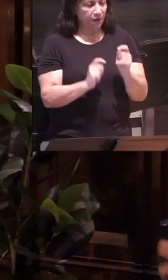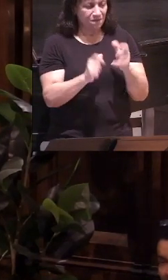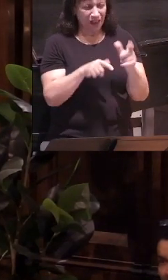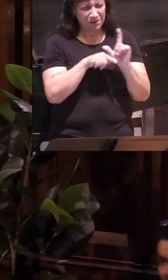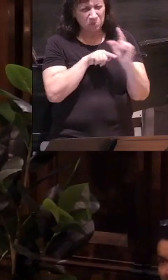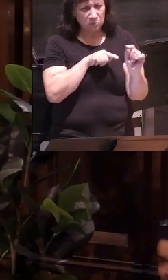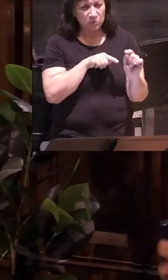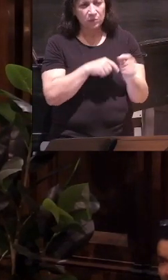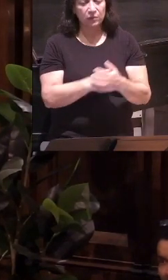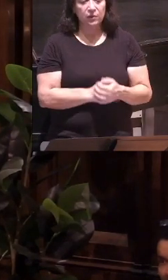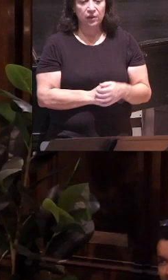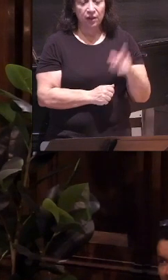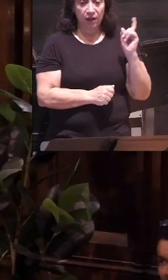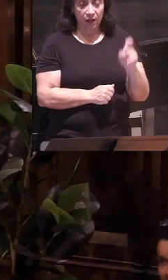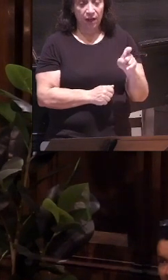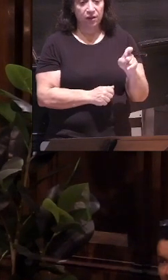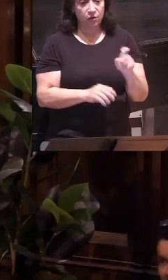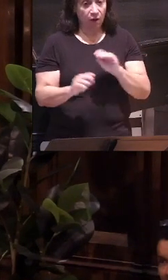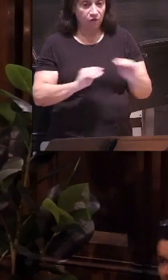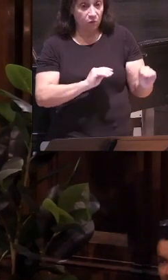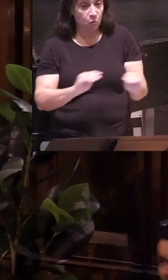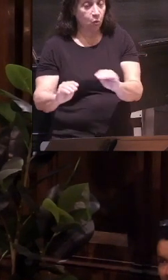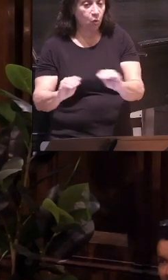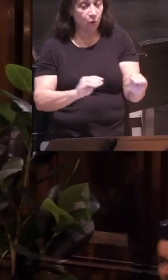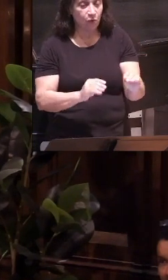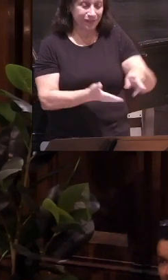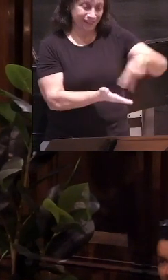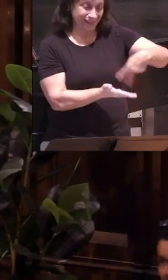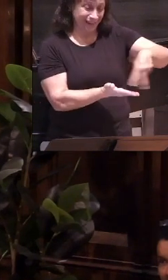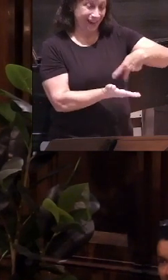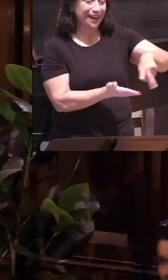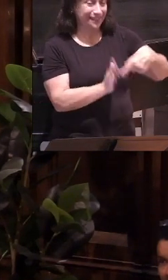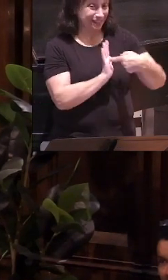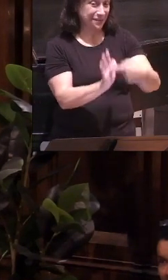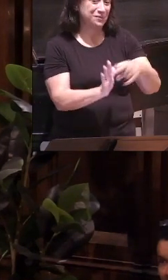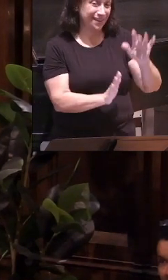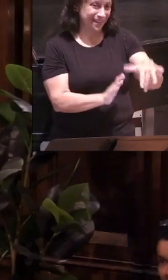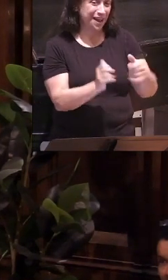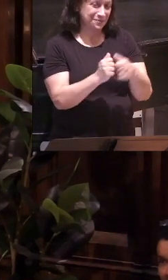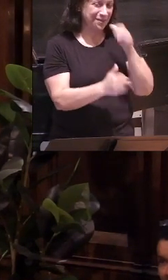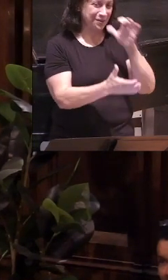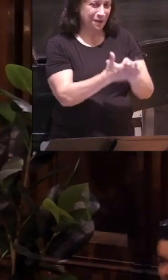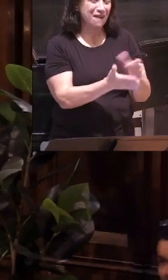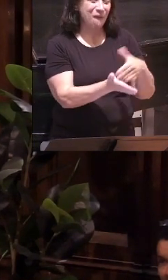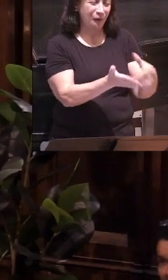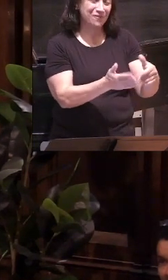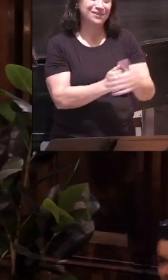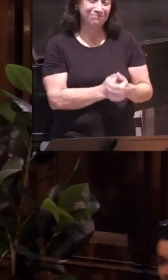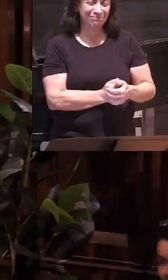speedy. He had to have some moves, and on the dance floor, he demonstrated them with Tammy often.